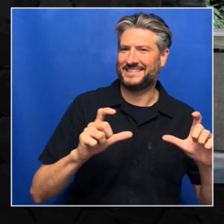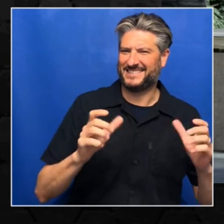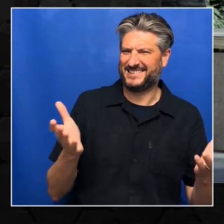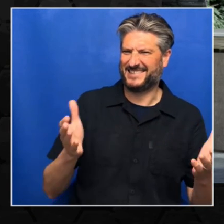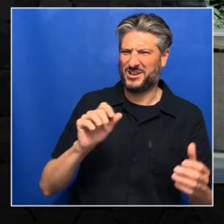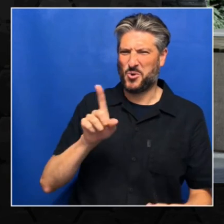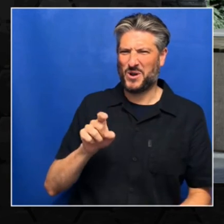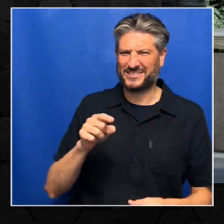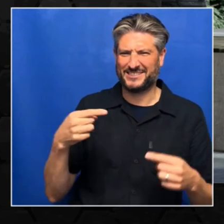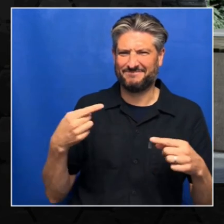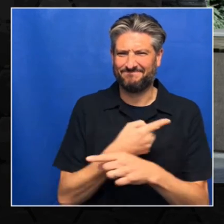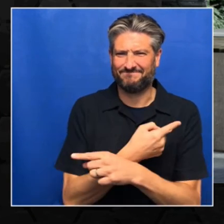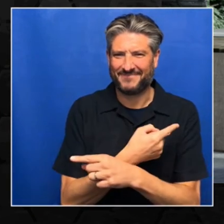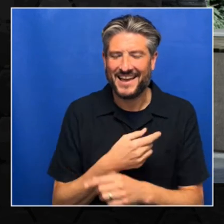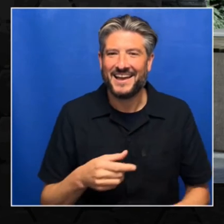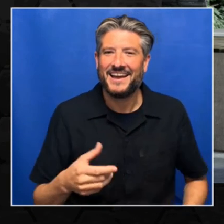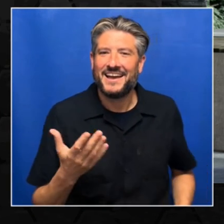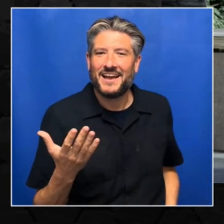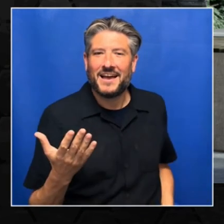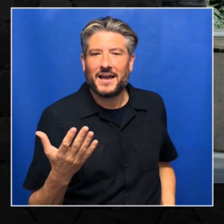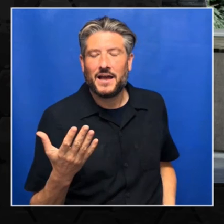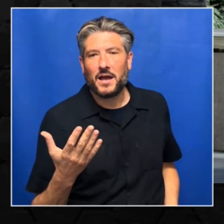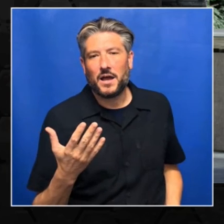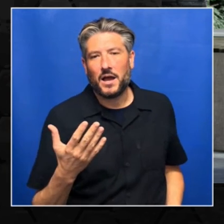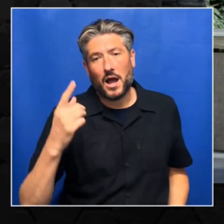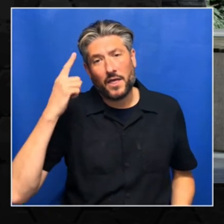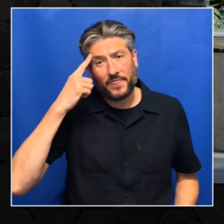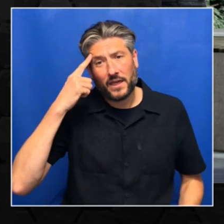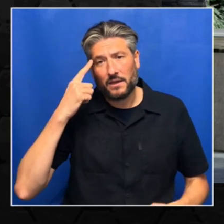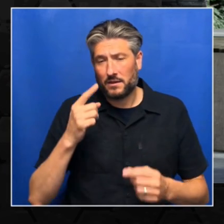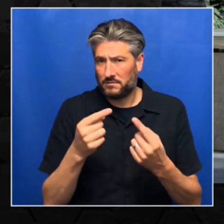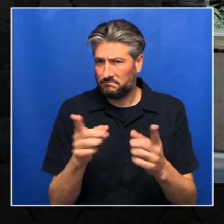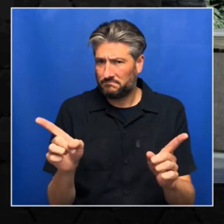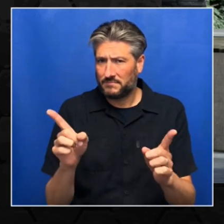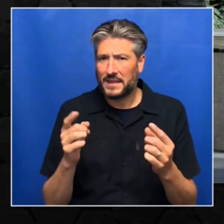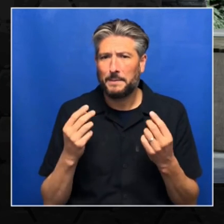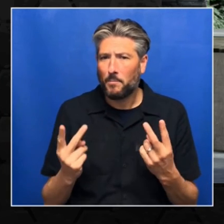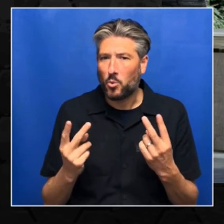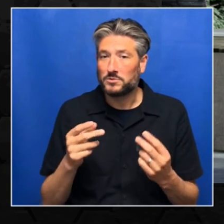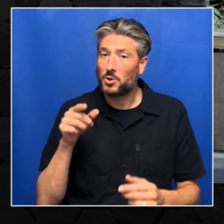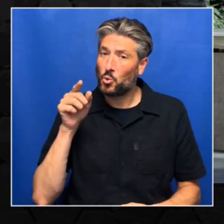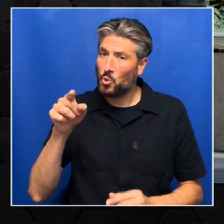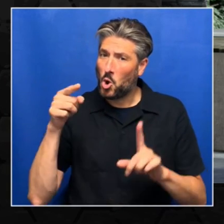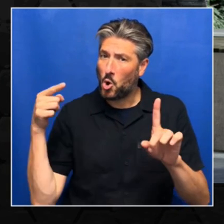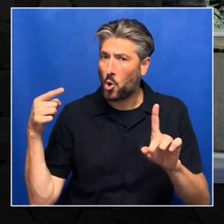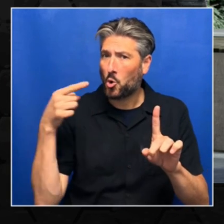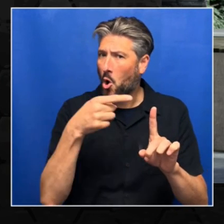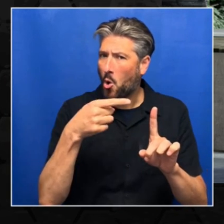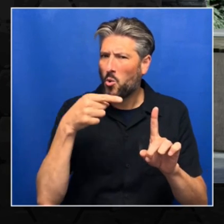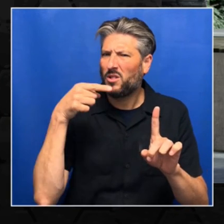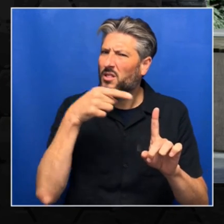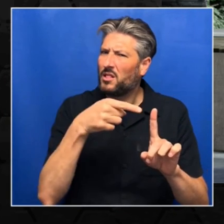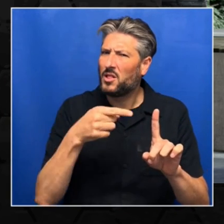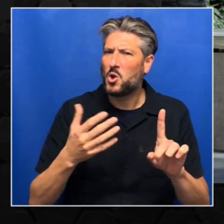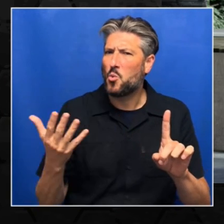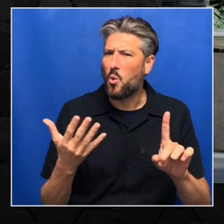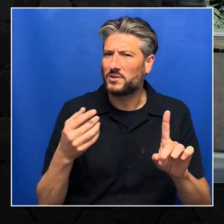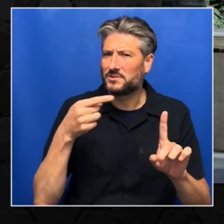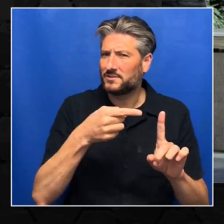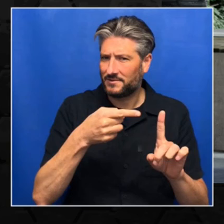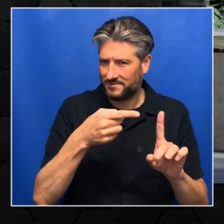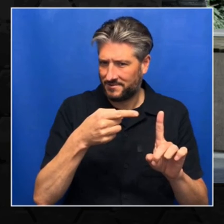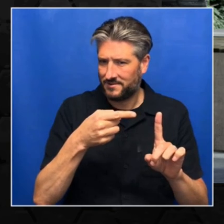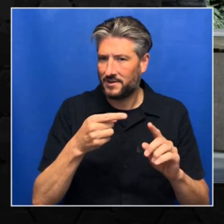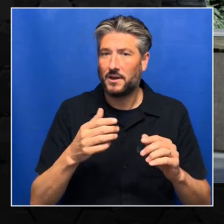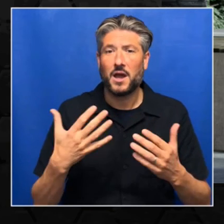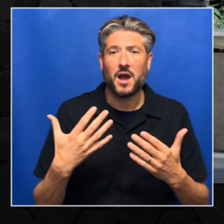your goal, understand what you are going to achieve, and then perhaps web development, machine learning, AI, other technologies are going to help